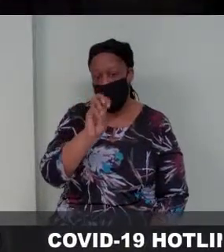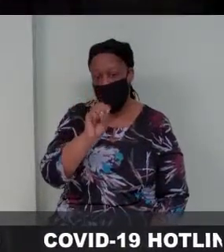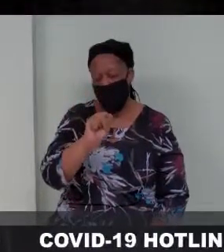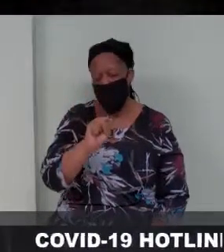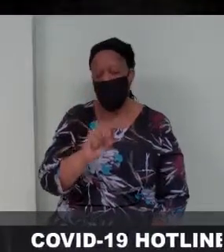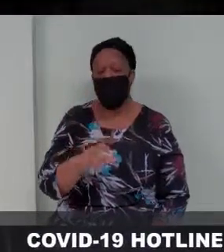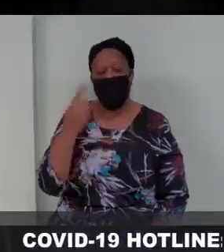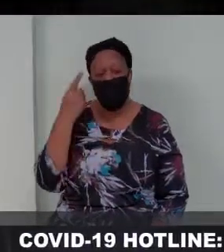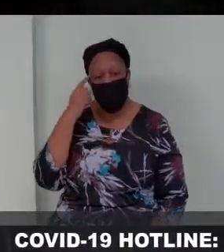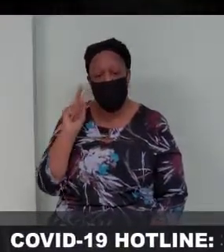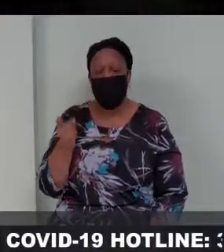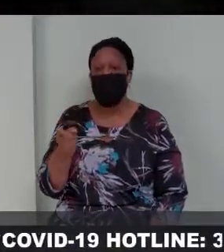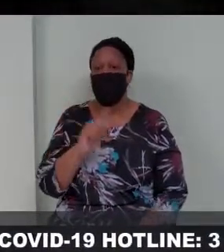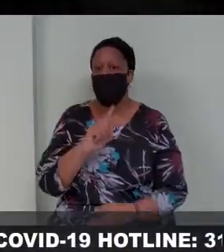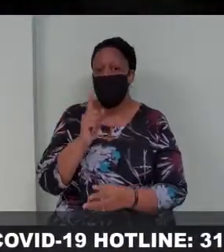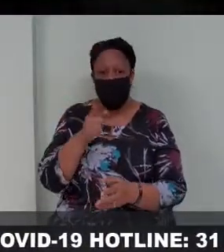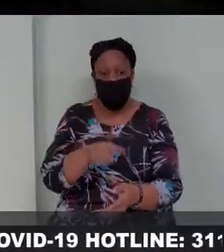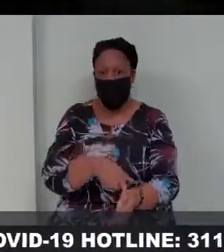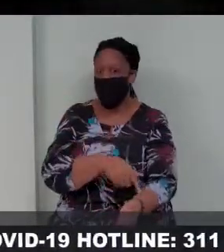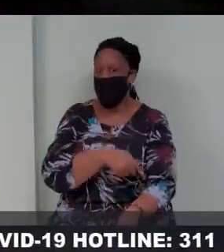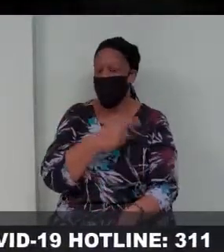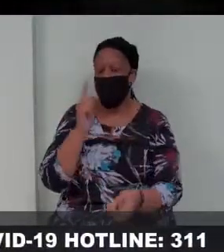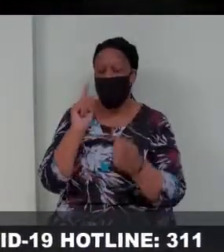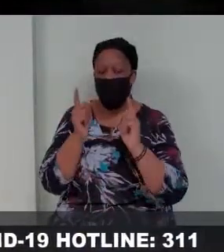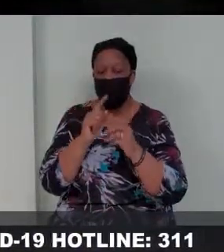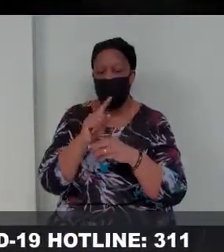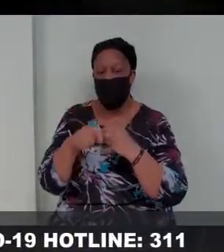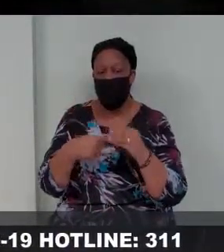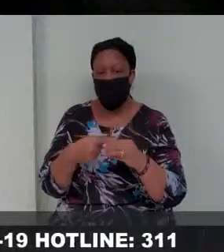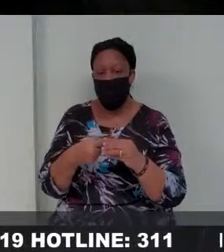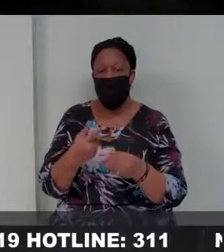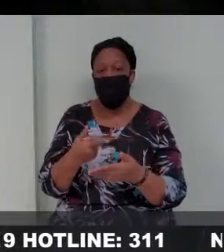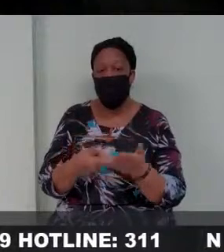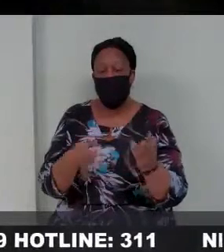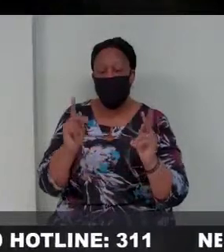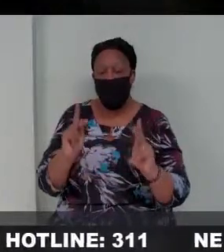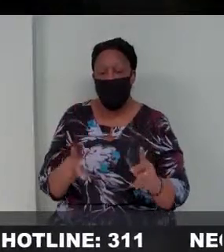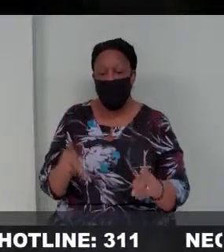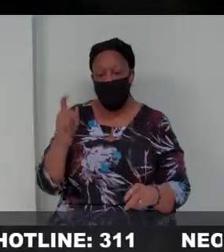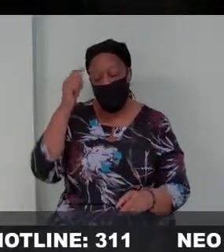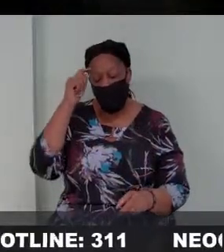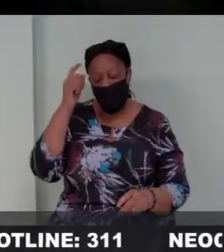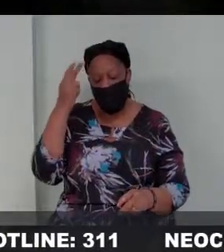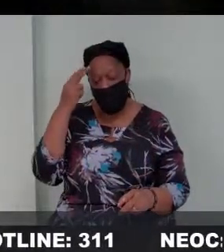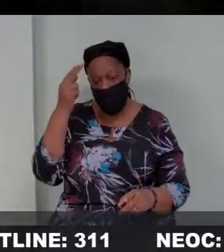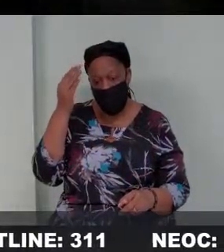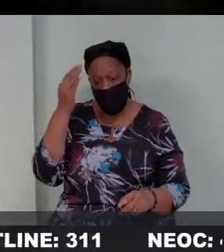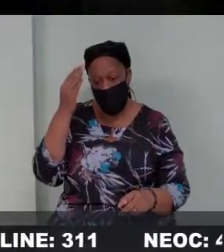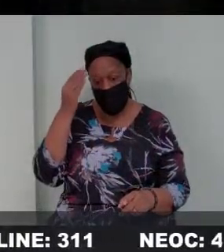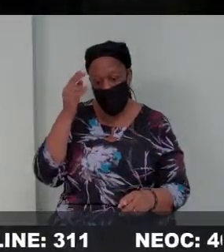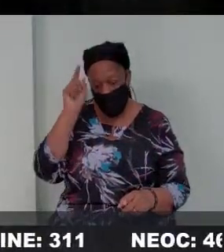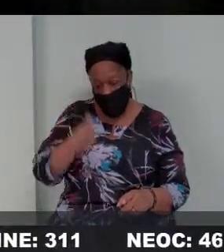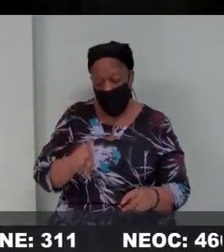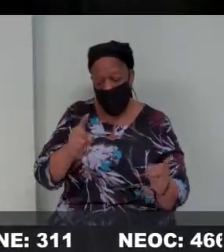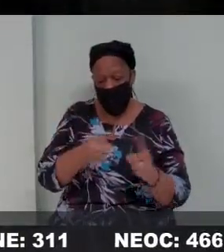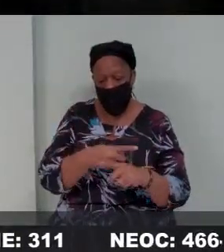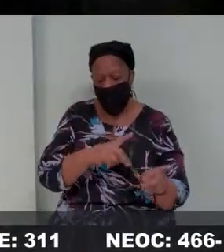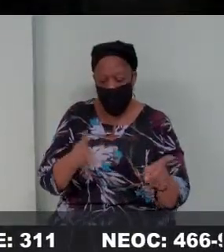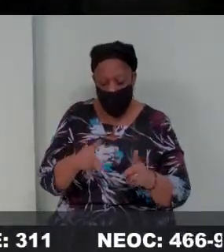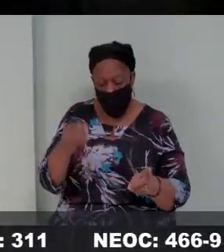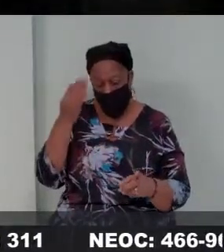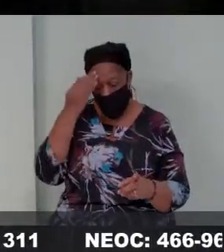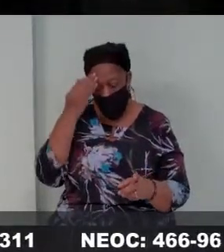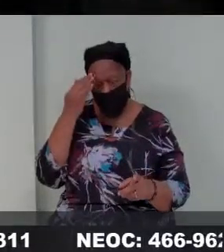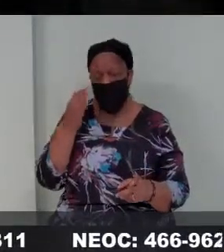Officer. And I also thank Dr. Wilkinson, who is the Medical Chief of